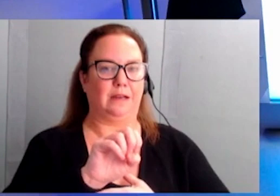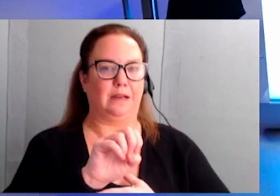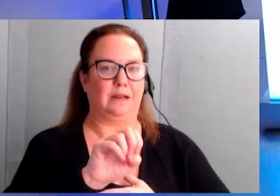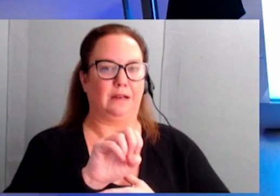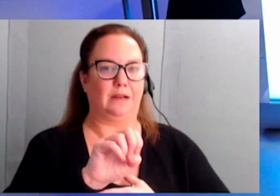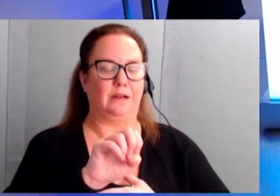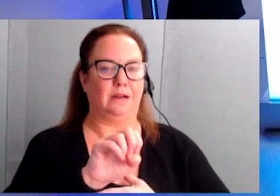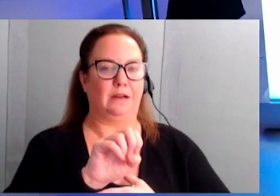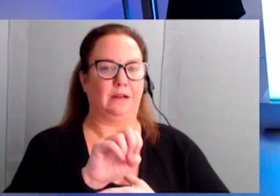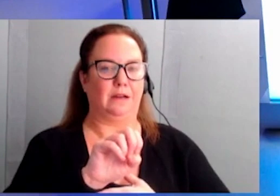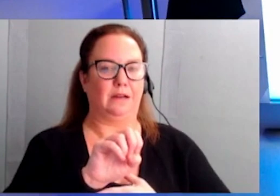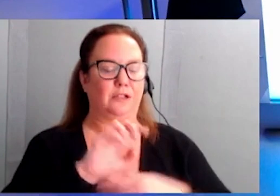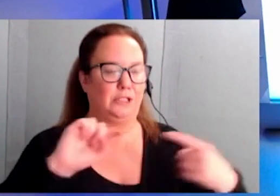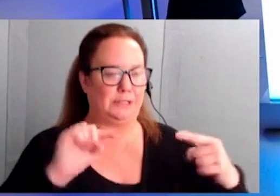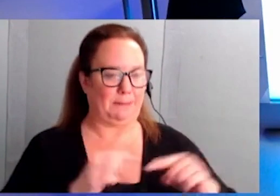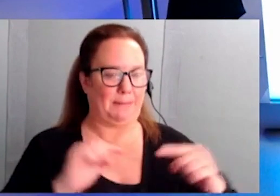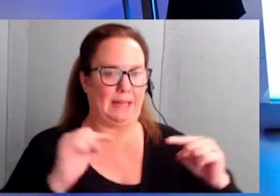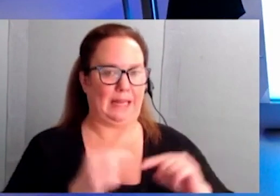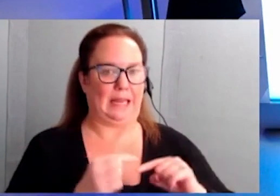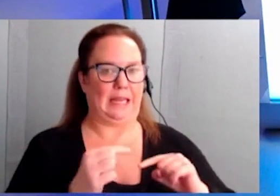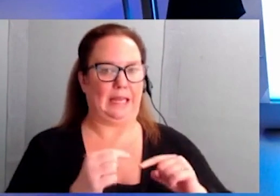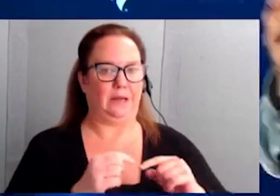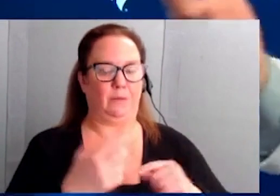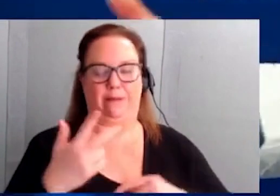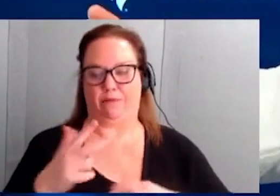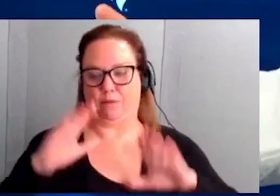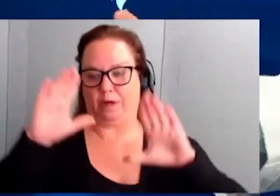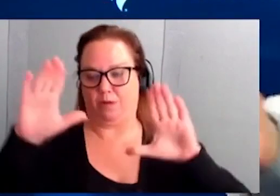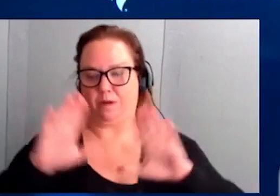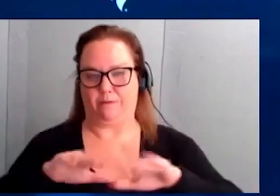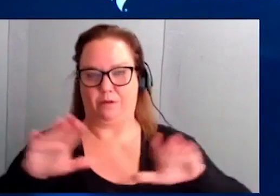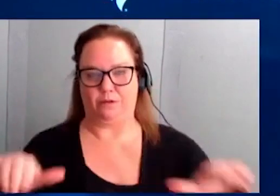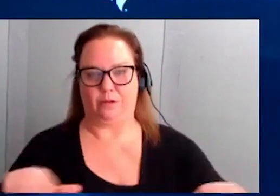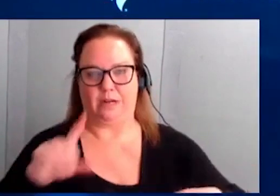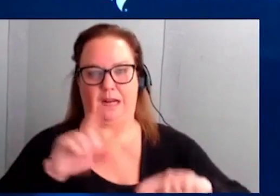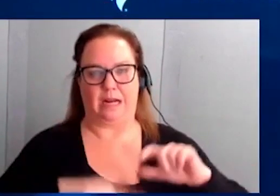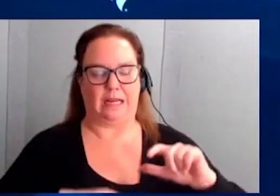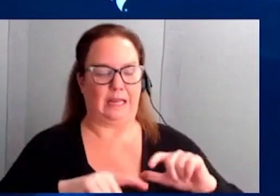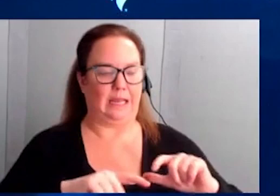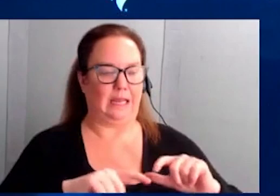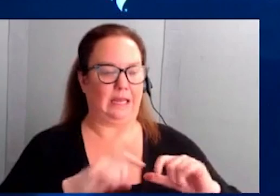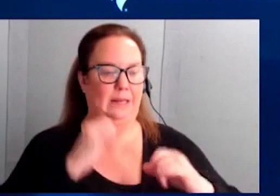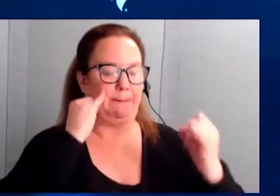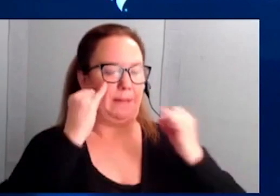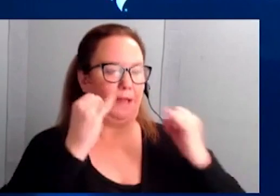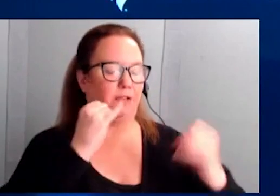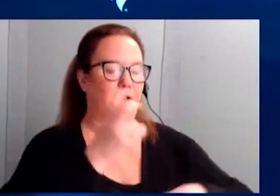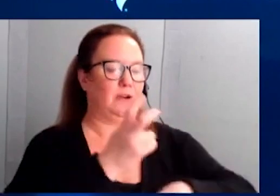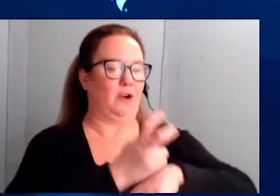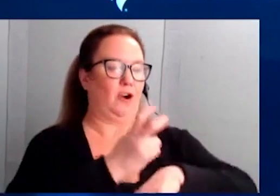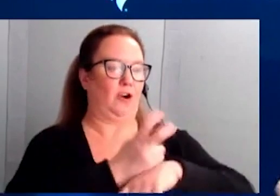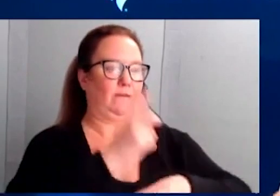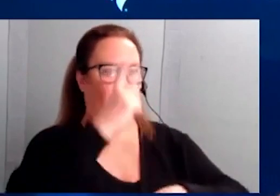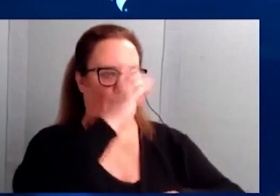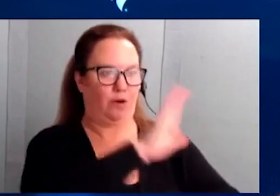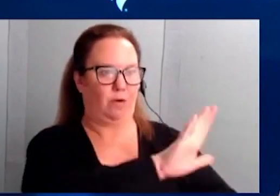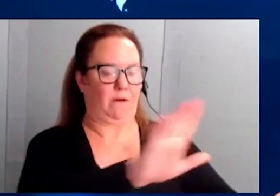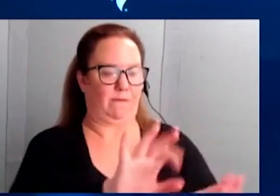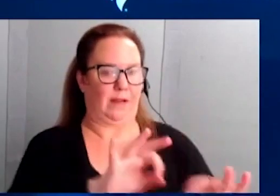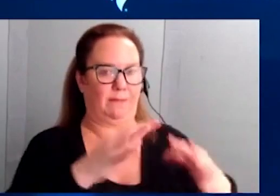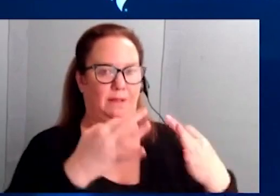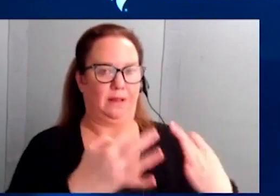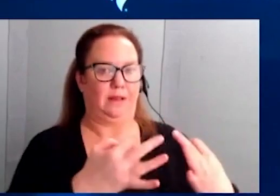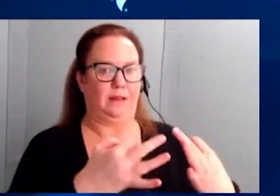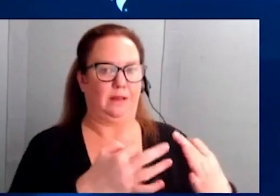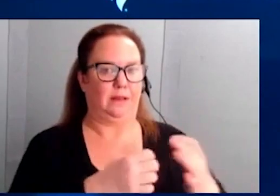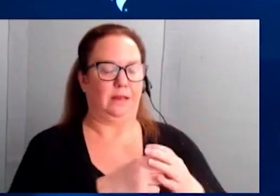in such pain about it. We have 3 wonderful children, and I can't imagine the hardship for you and your family, because this has been something not just once, but it's happened a couple times